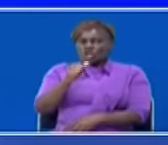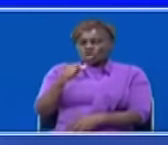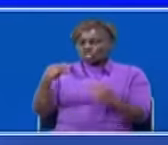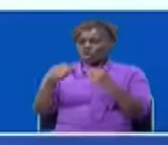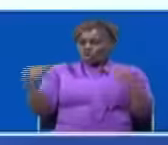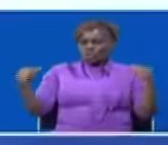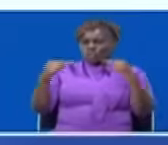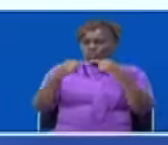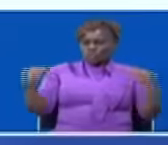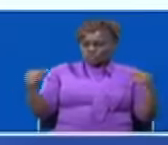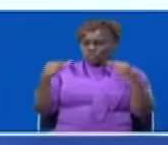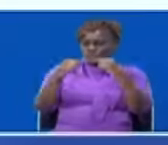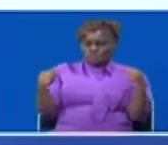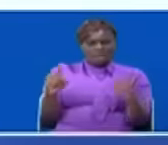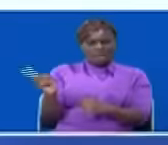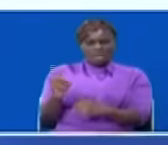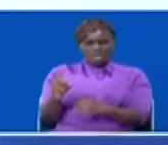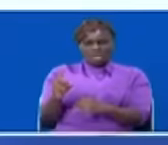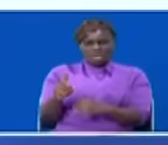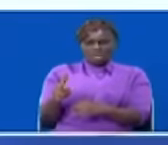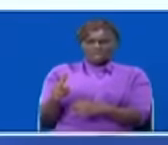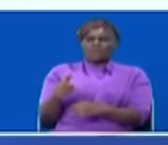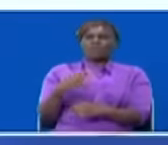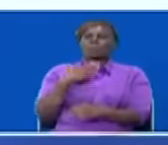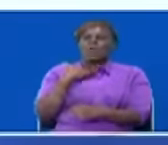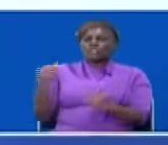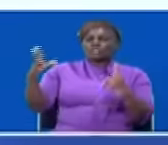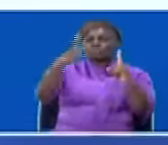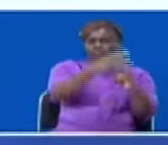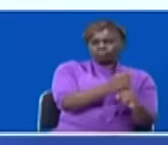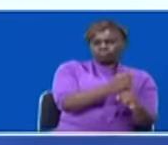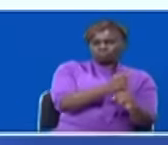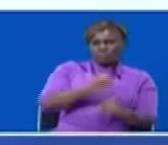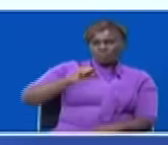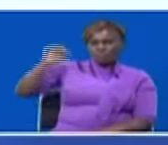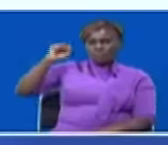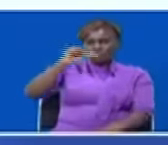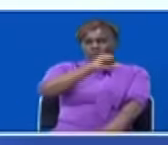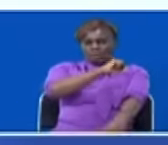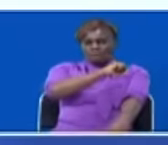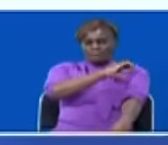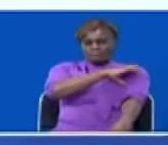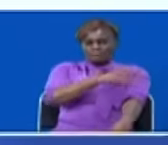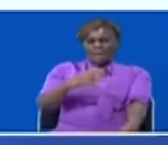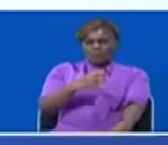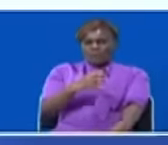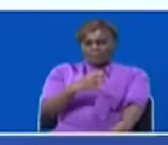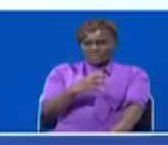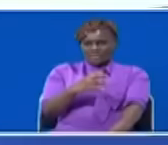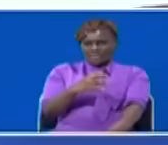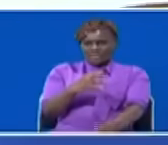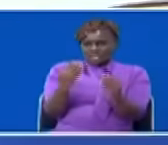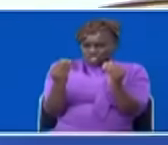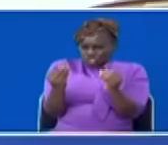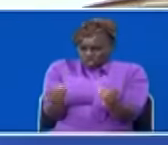opposition, the business of a political party is to seek to capture and exercise political power to the benefit of citizens, then we'll address